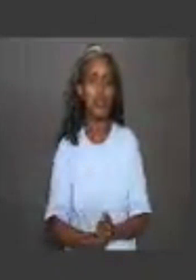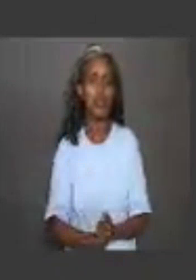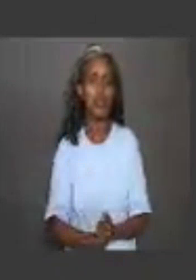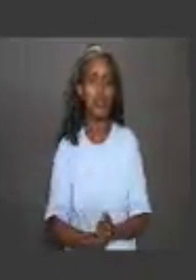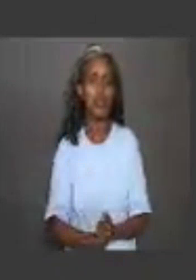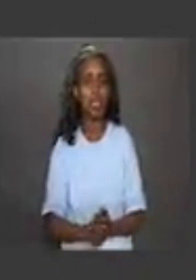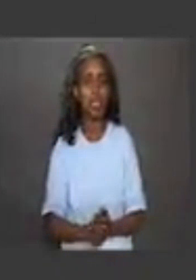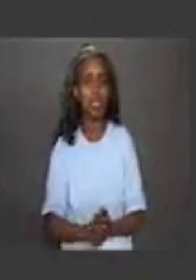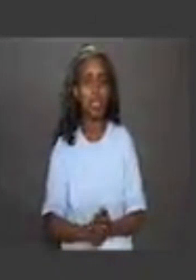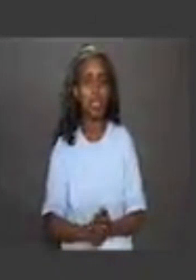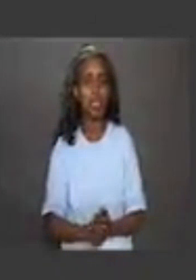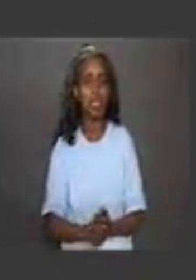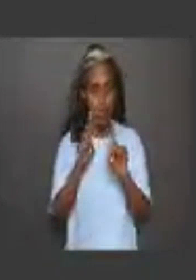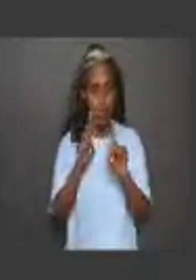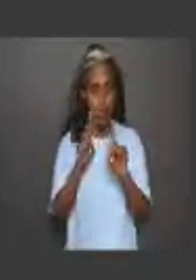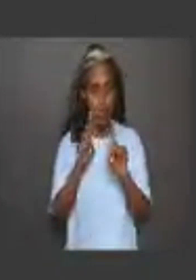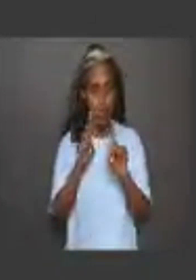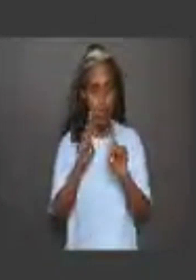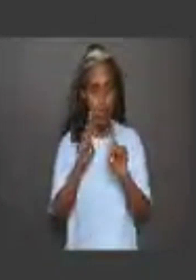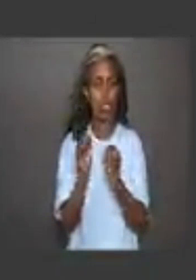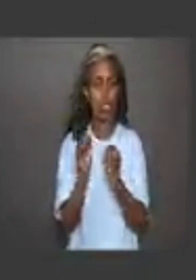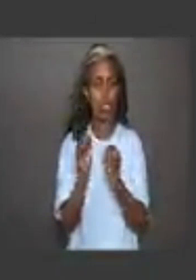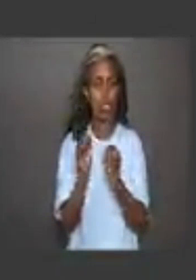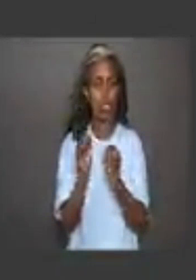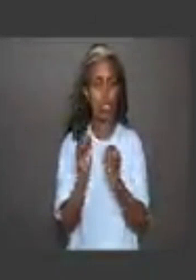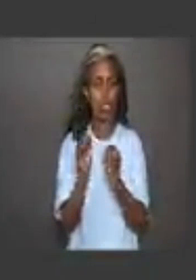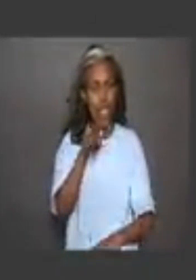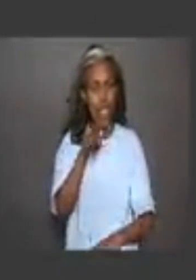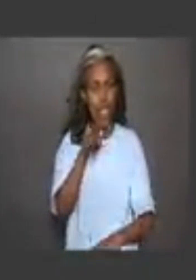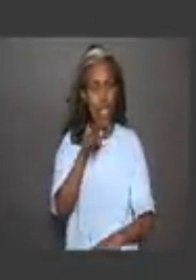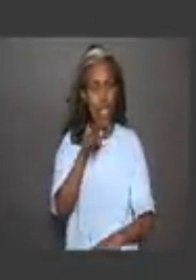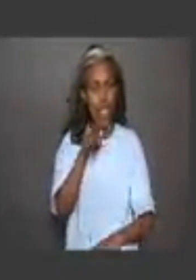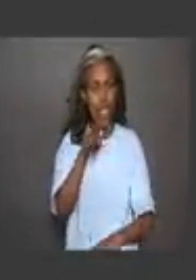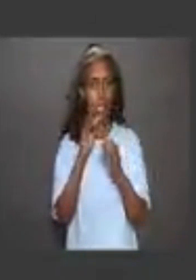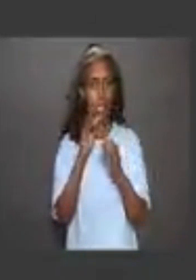D of x was x plus 1.